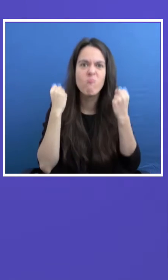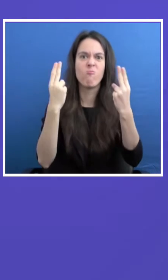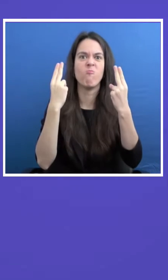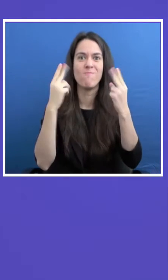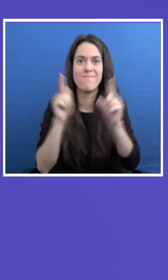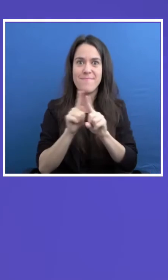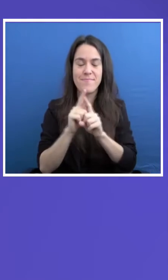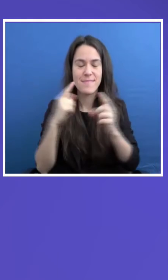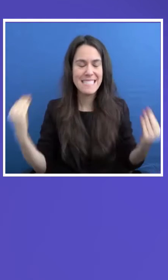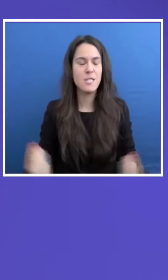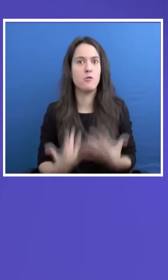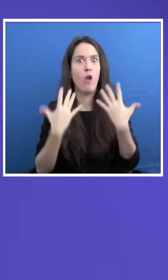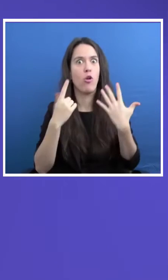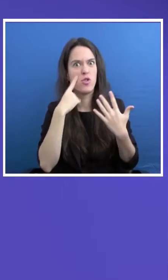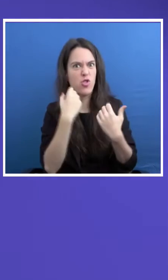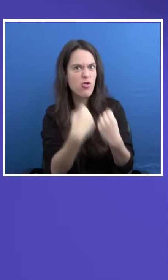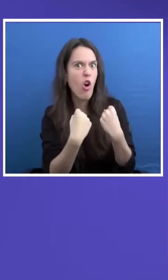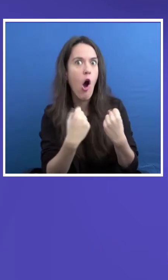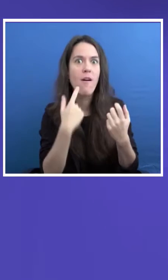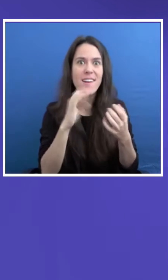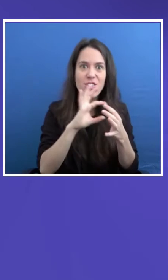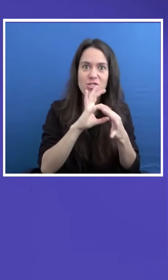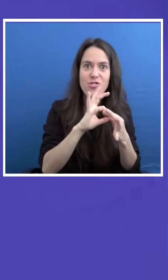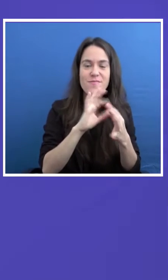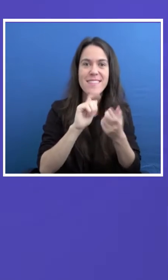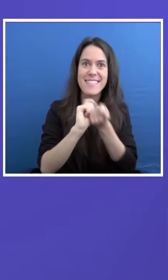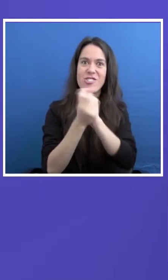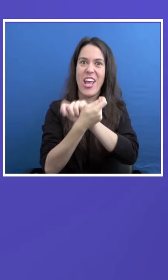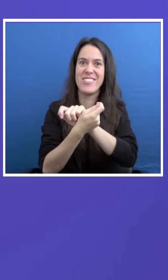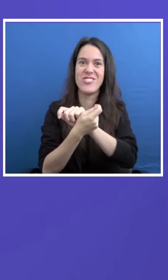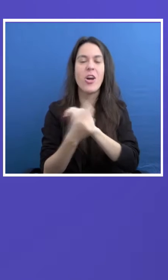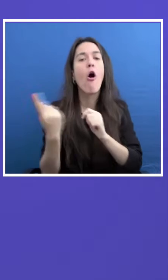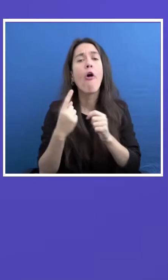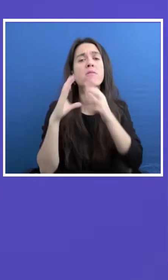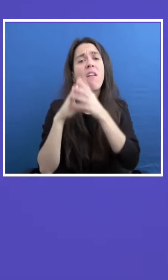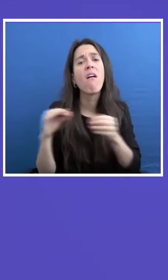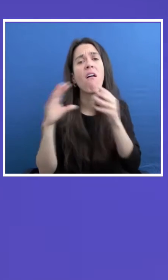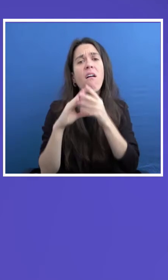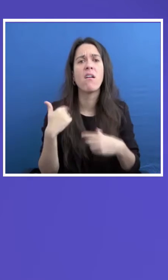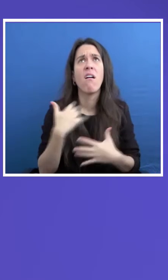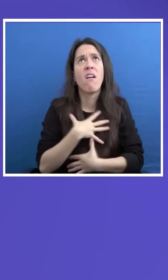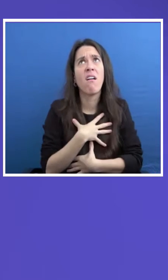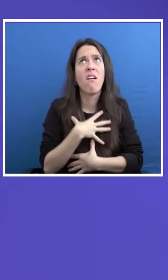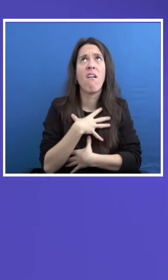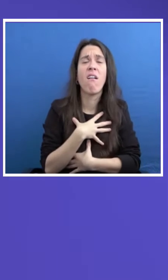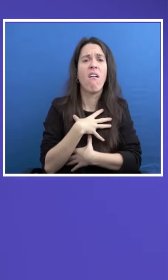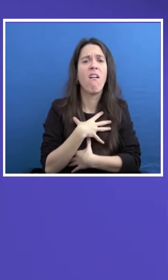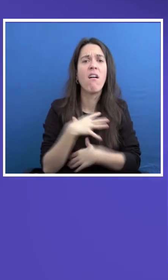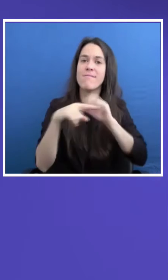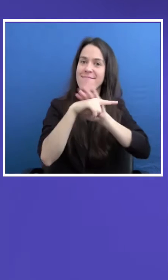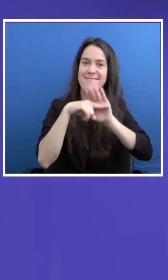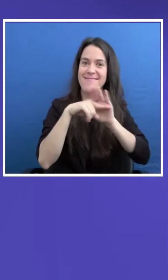and inspire change. So the narrative is not the narrative of victimhood, but it changes into a more positive